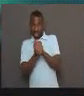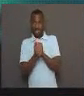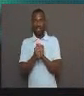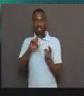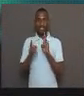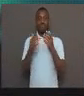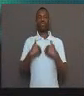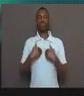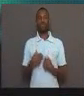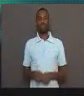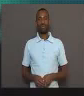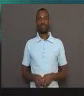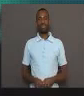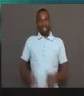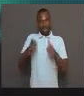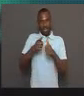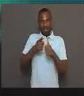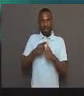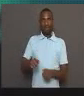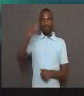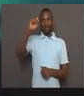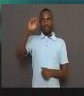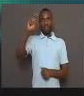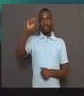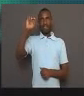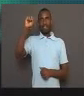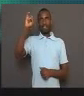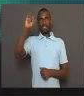called tensile deformation,